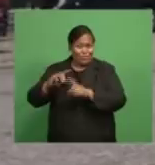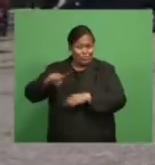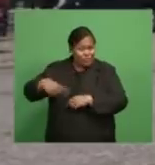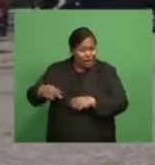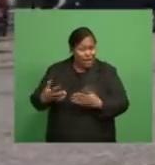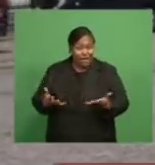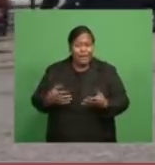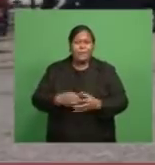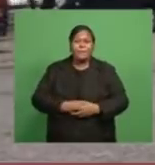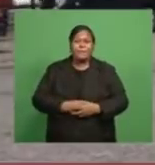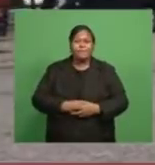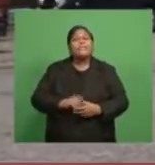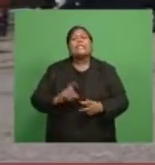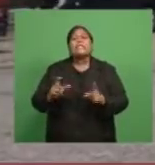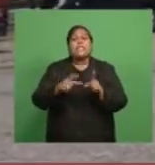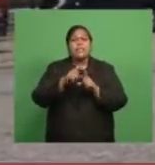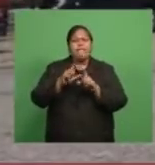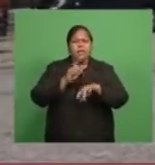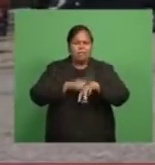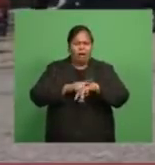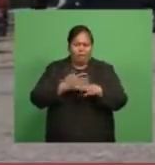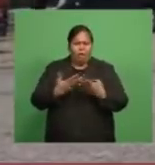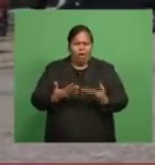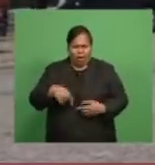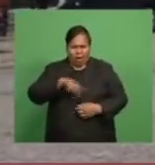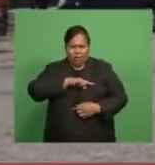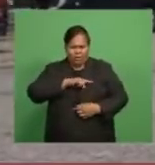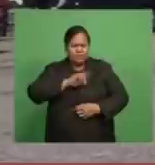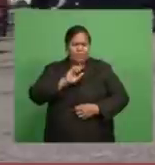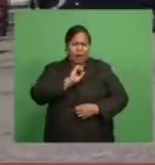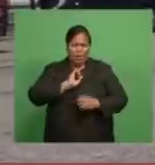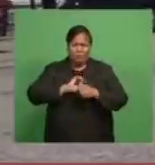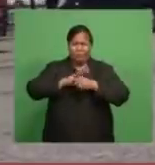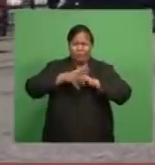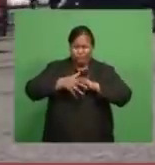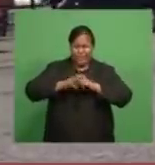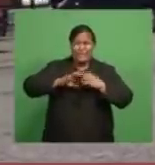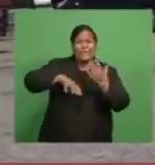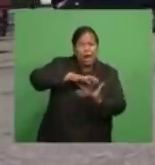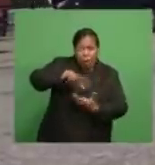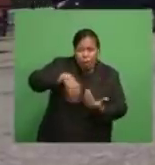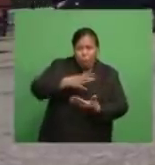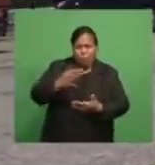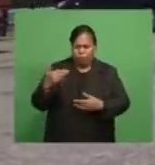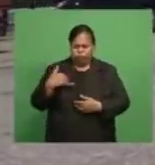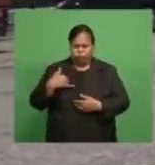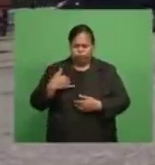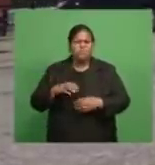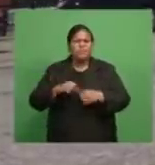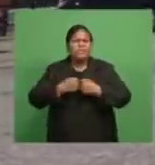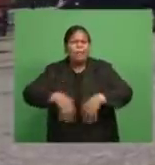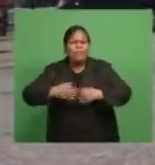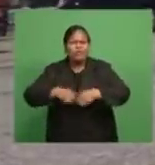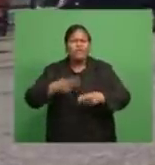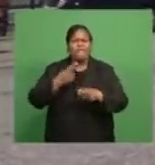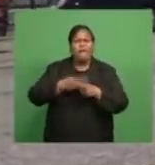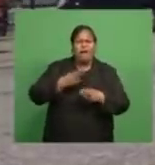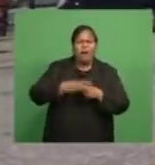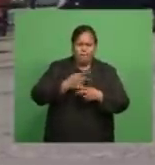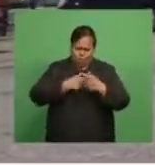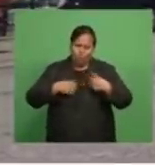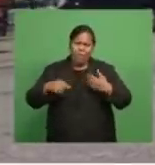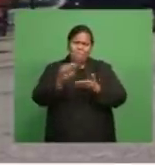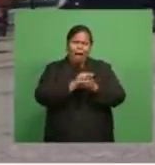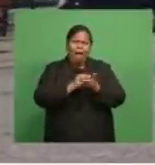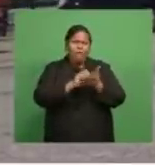This is one of the difficult times with COVID-19 and the cyclone that affected many farms. We normally buy our produce from the Naitasiru